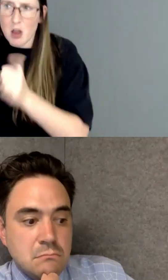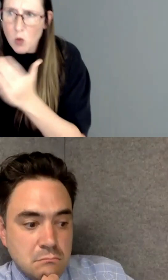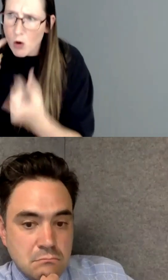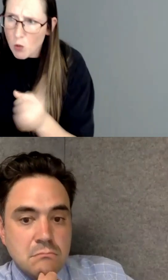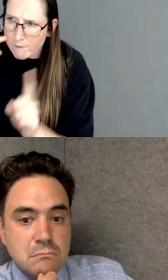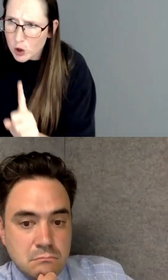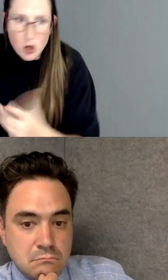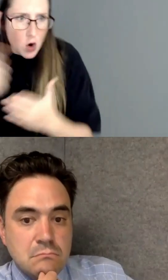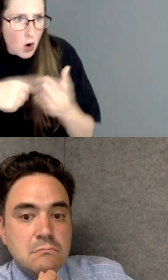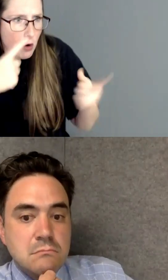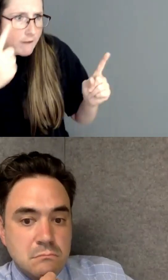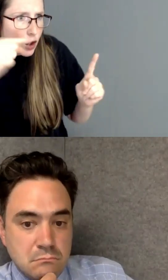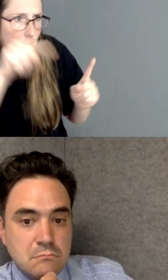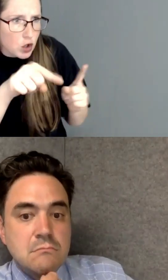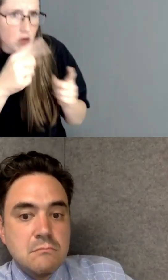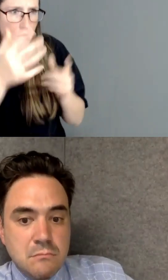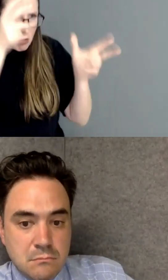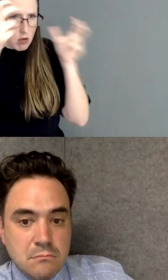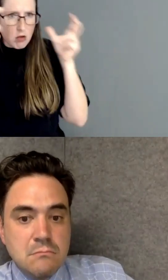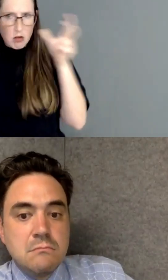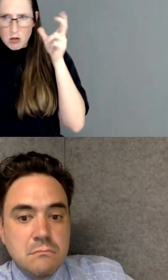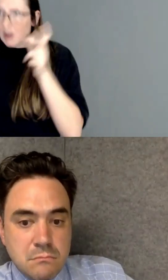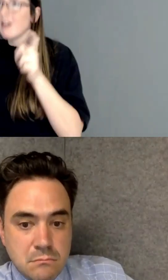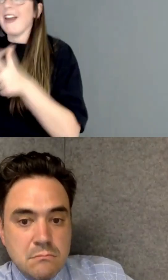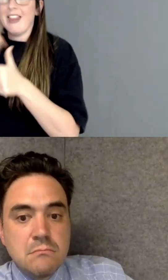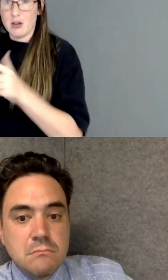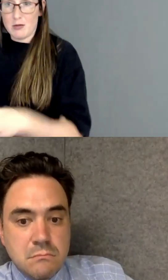them, so you can take that and bring it to your place as well.